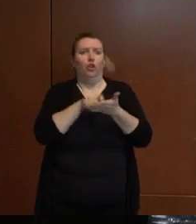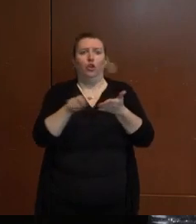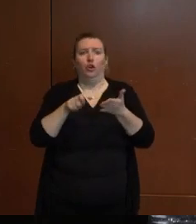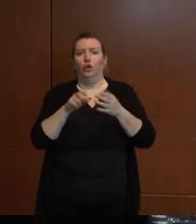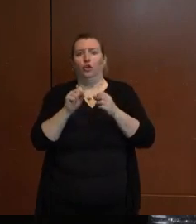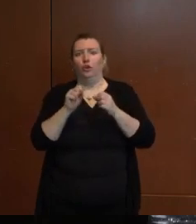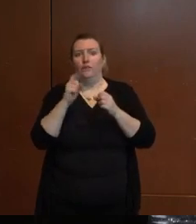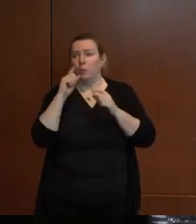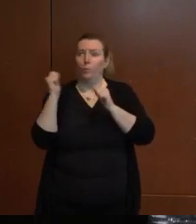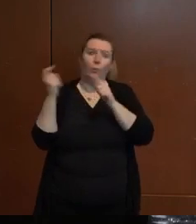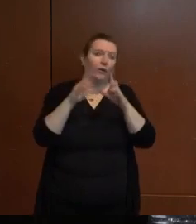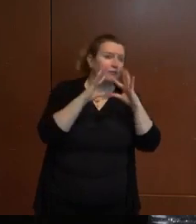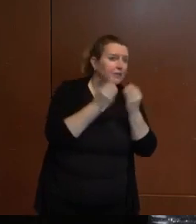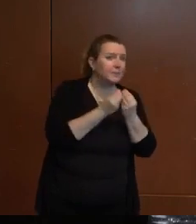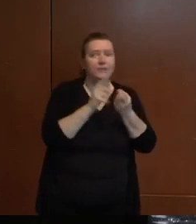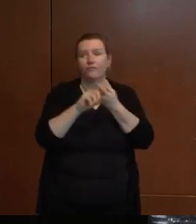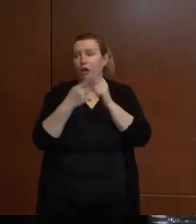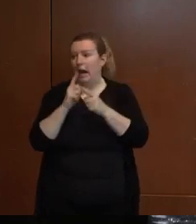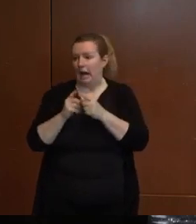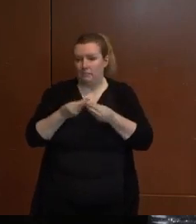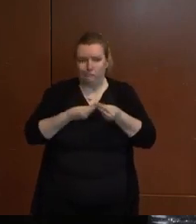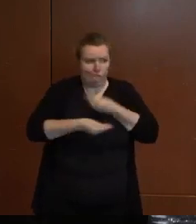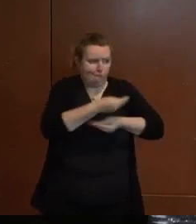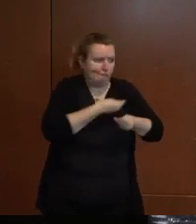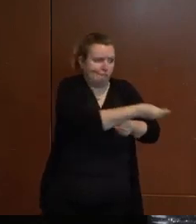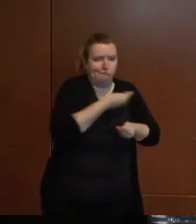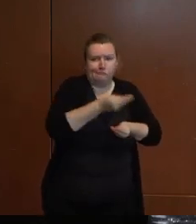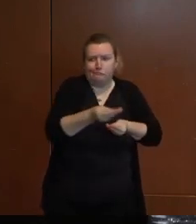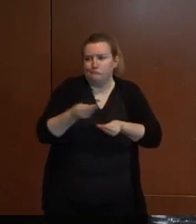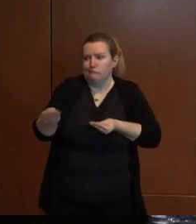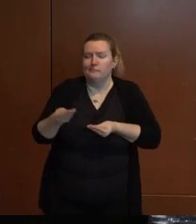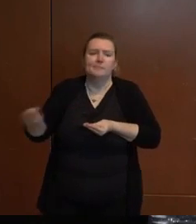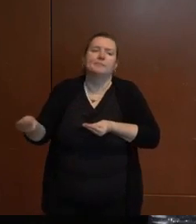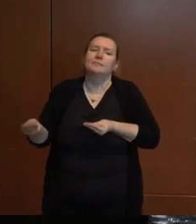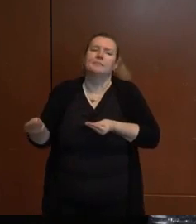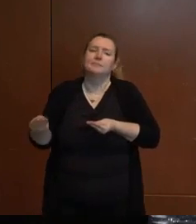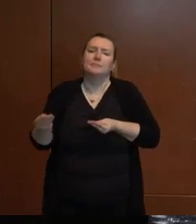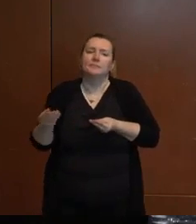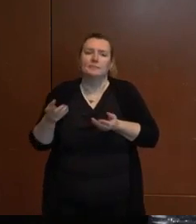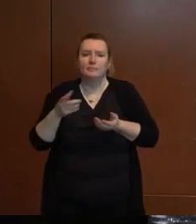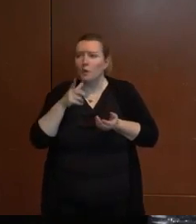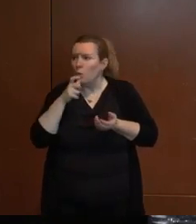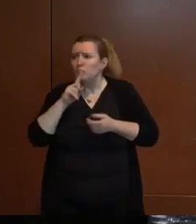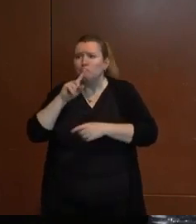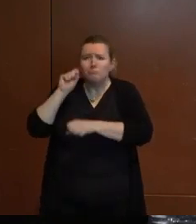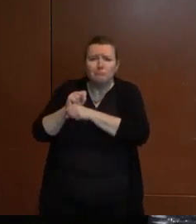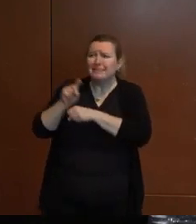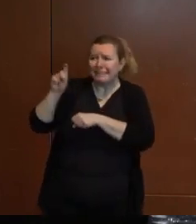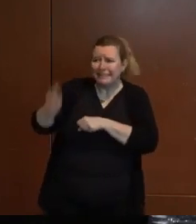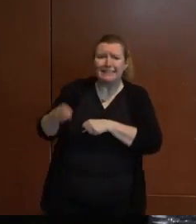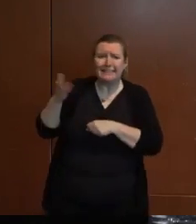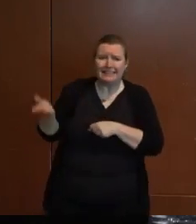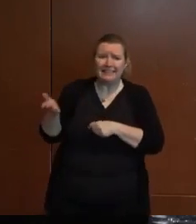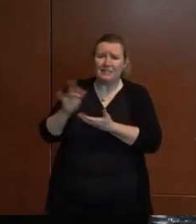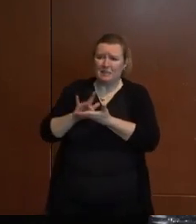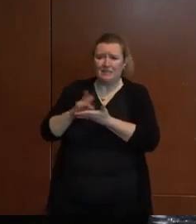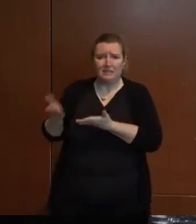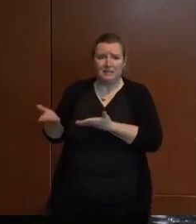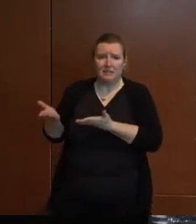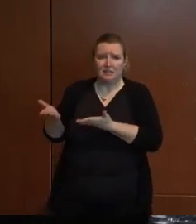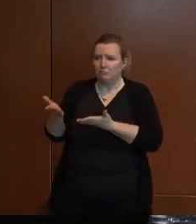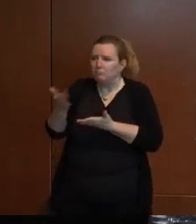friends or essentially pulling it out of the supply chain for those people, hospitalized or others, who might potentially benefit from this